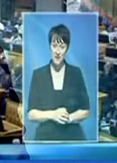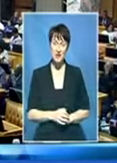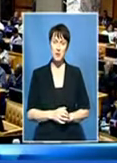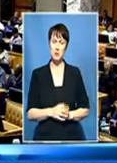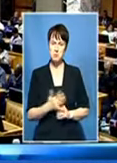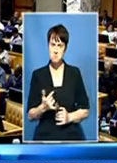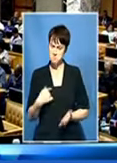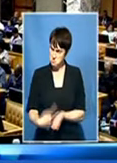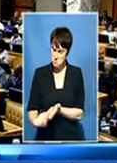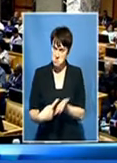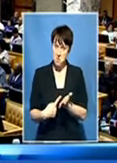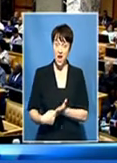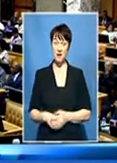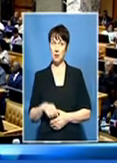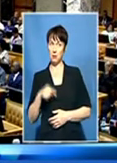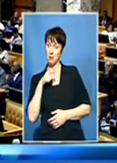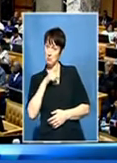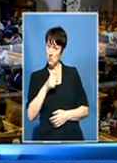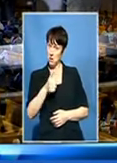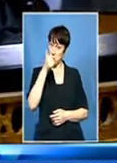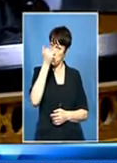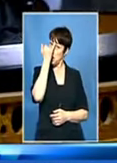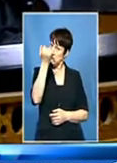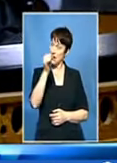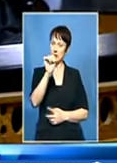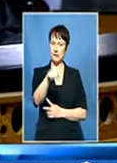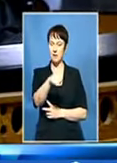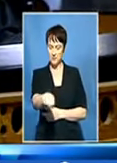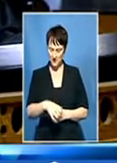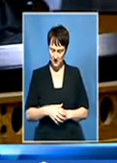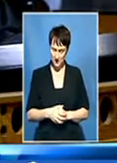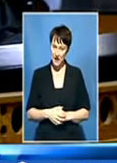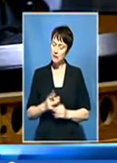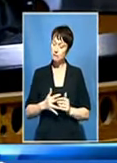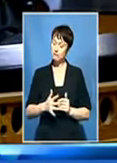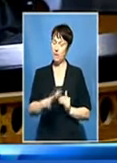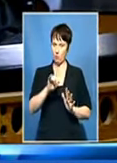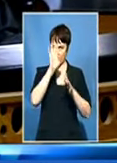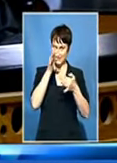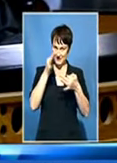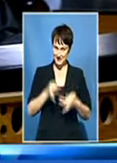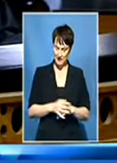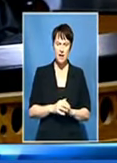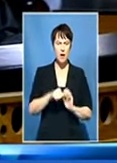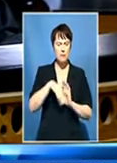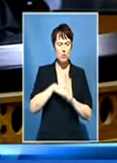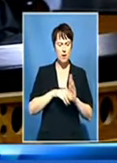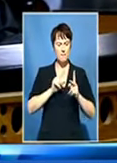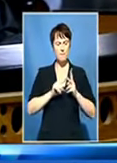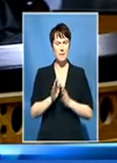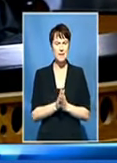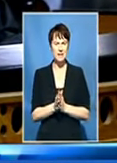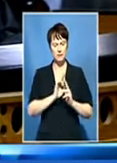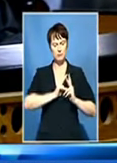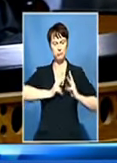He has been the chief whip in parliament and on the portfolio committee on finance. And you